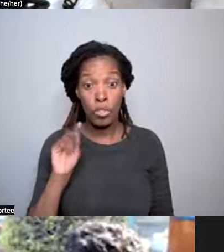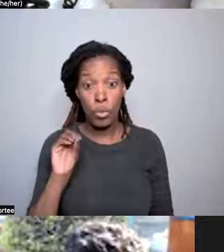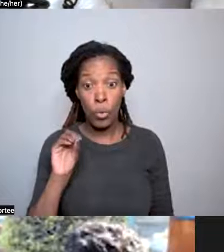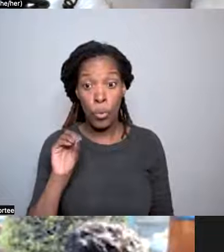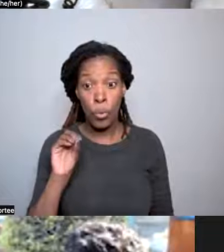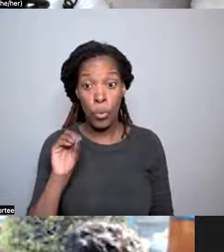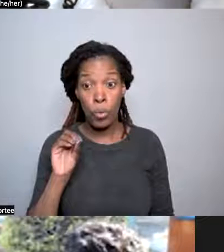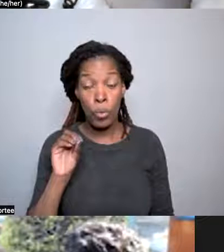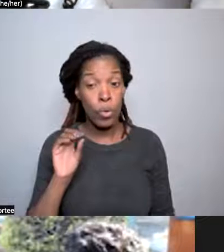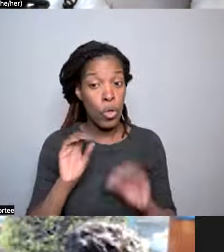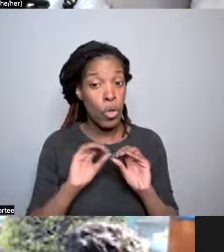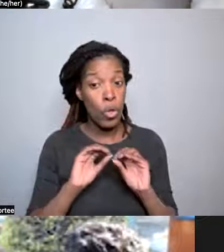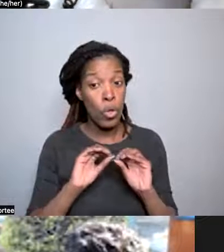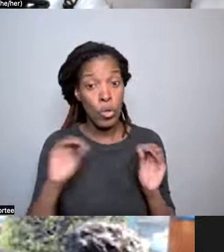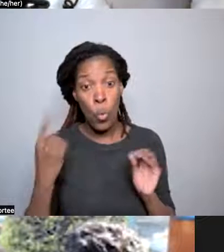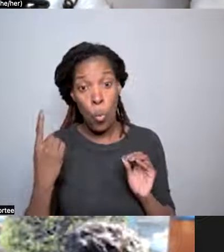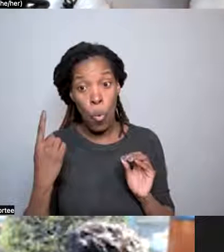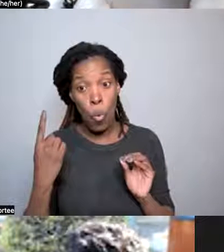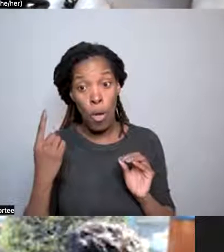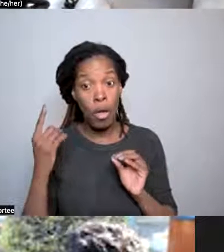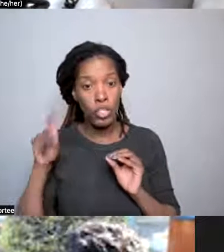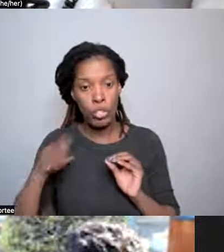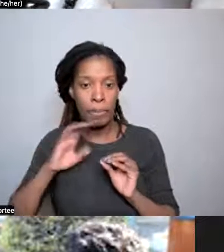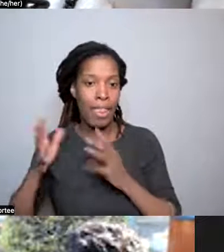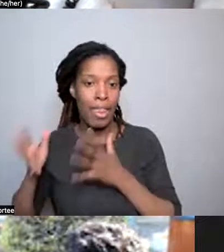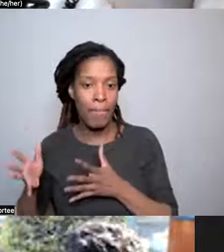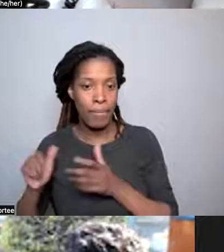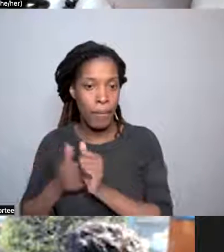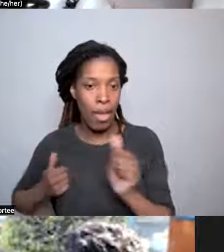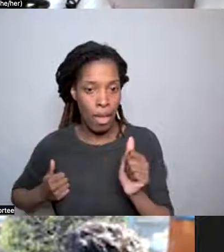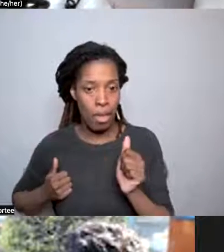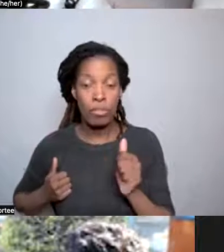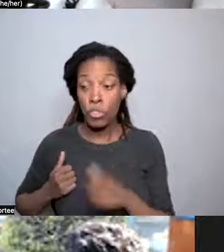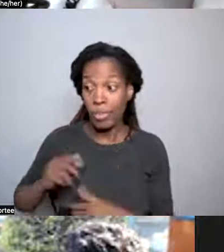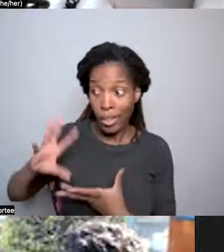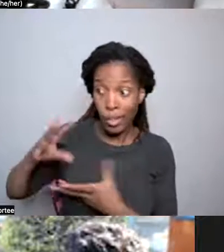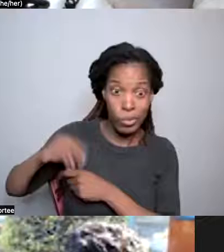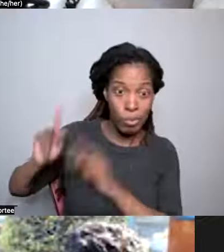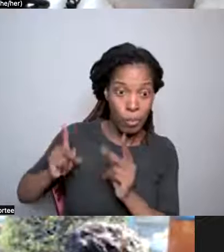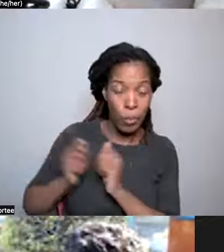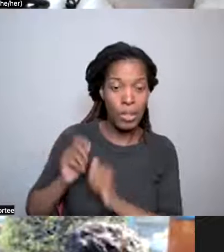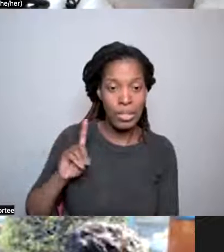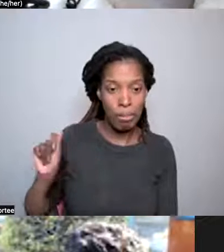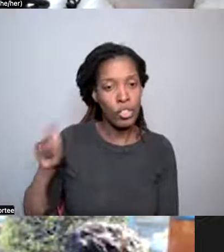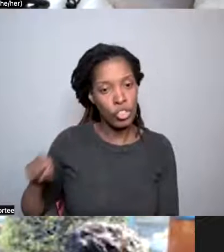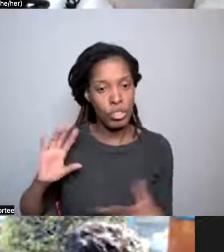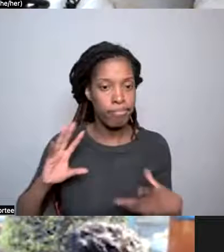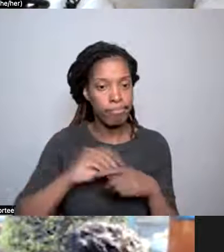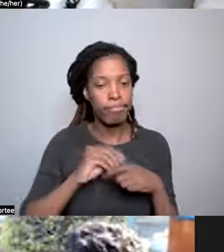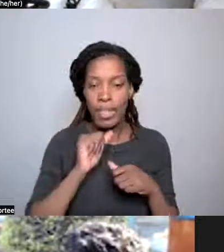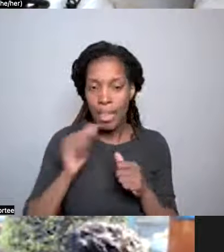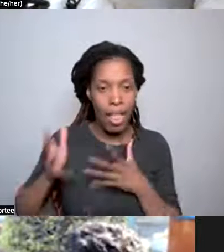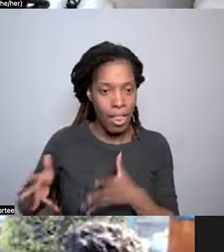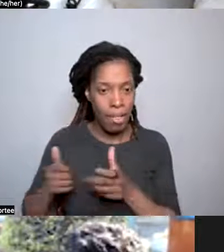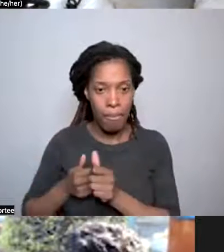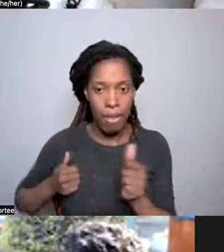no one must be left behind. So people with disability must be included in all the process